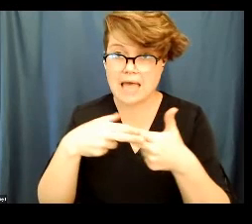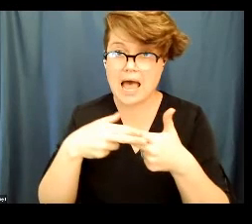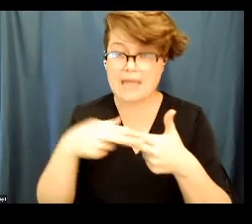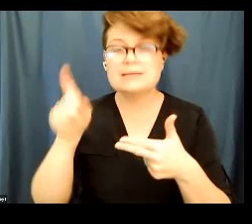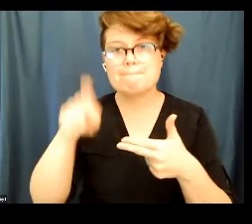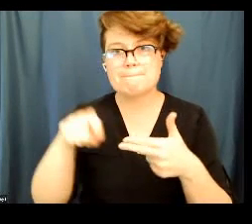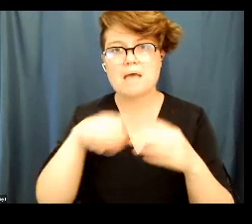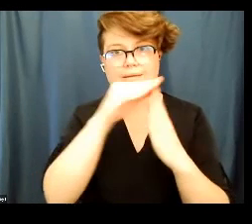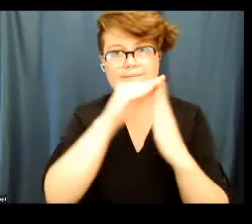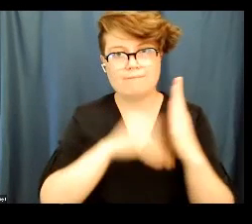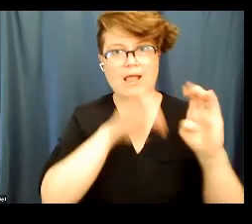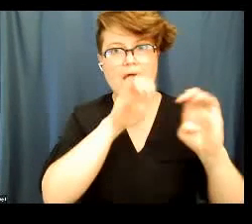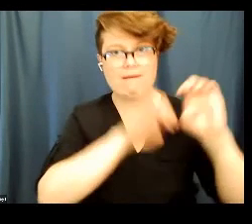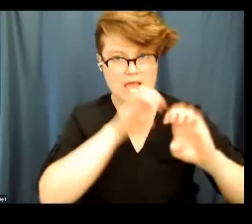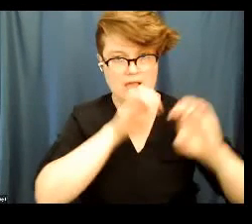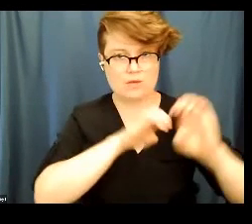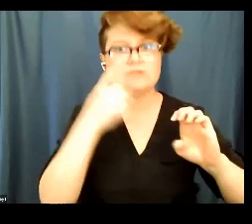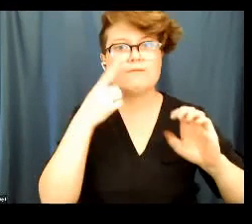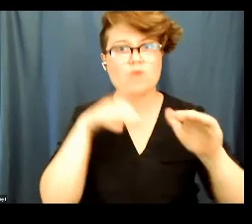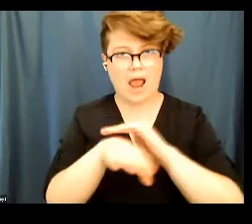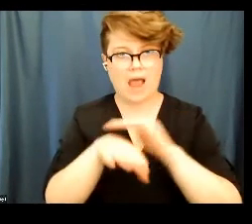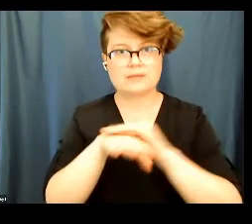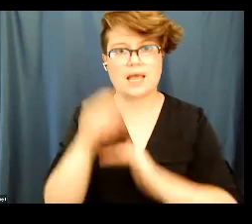fill it out to be able to access them.